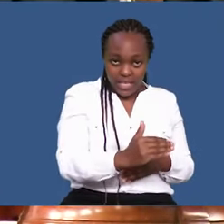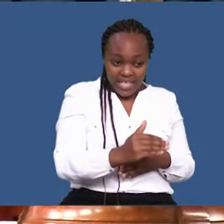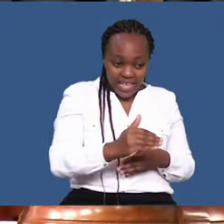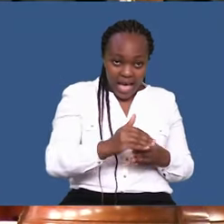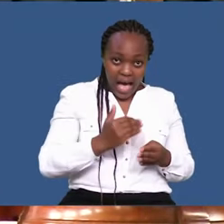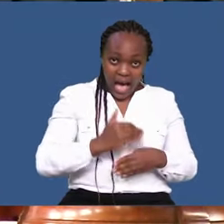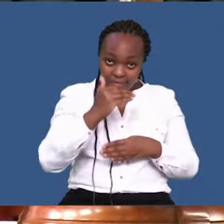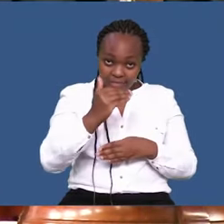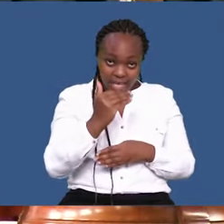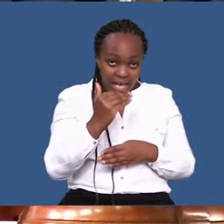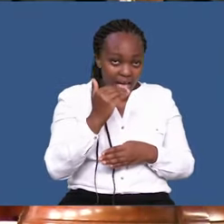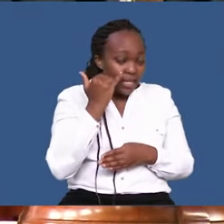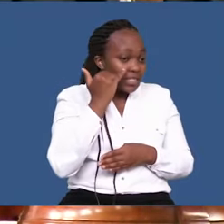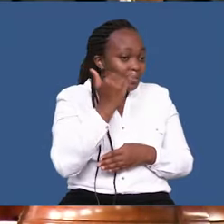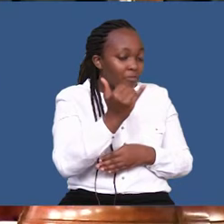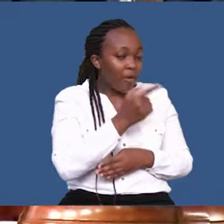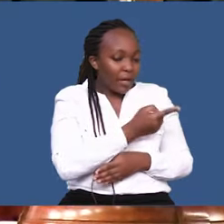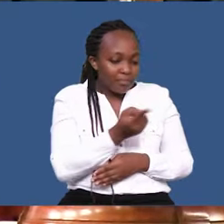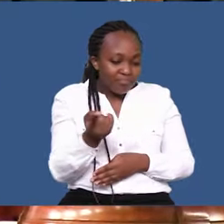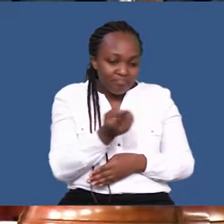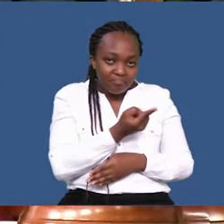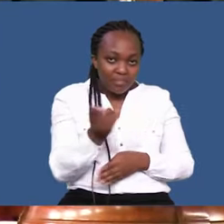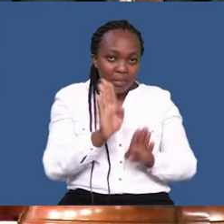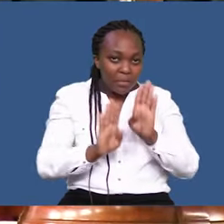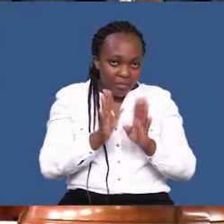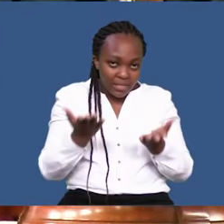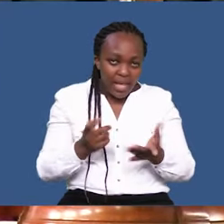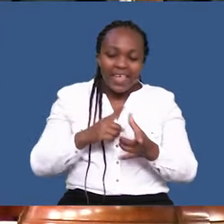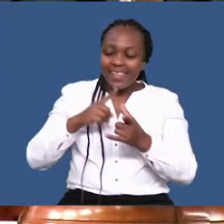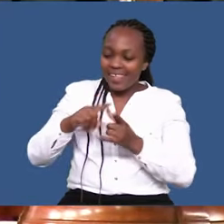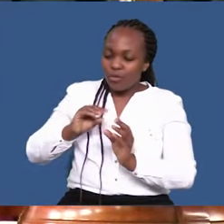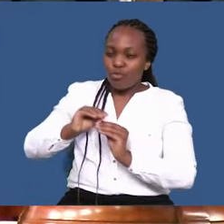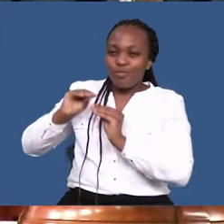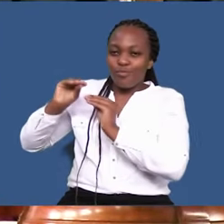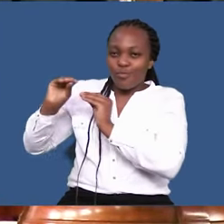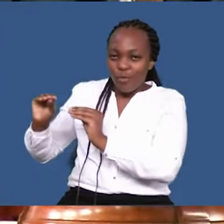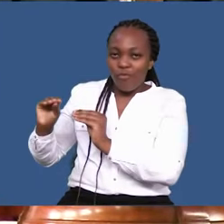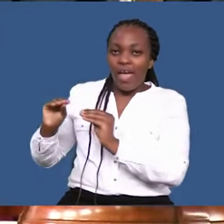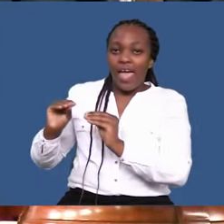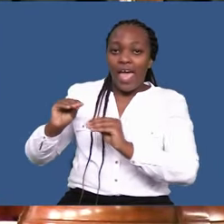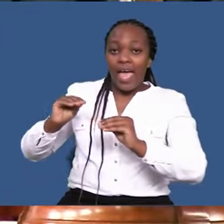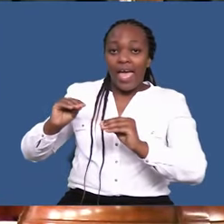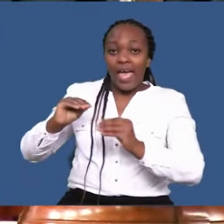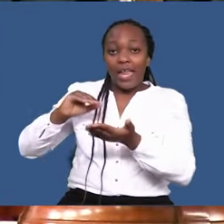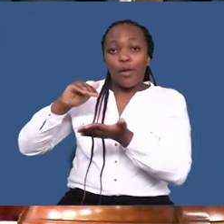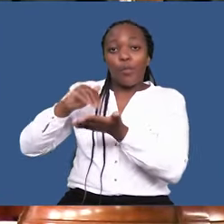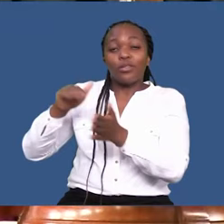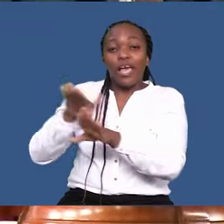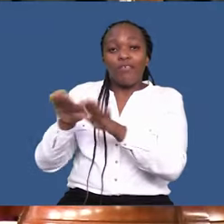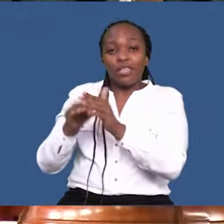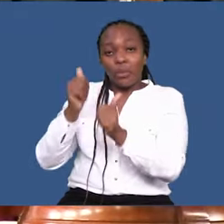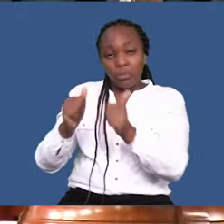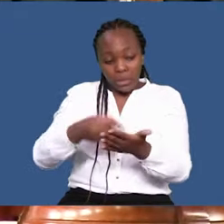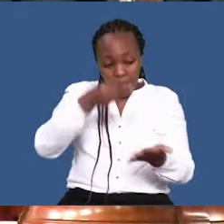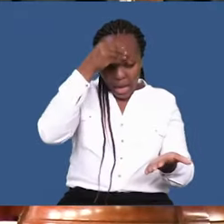practical matters, that whatever you have learned, now you can put it into practice. And that is why in